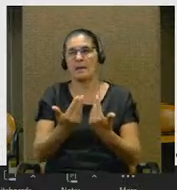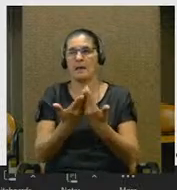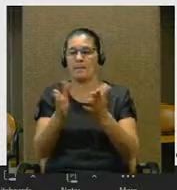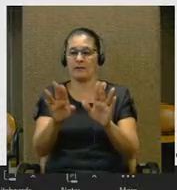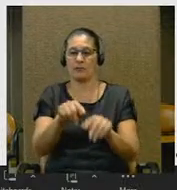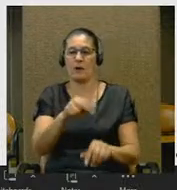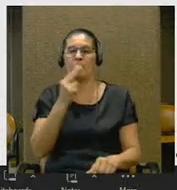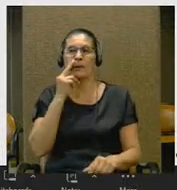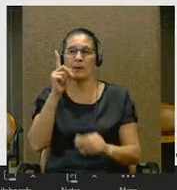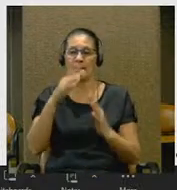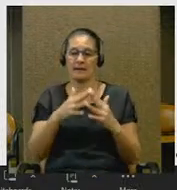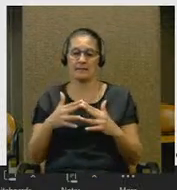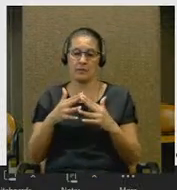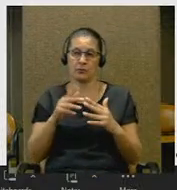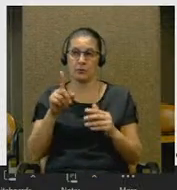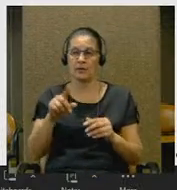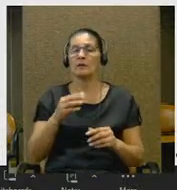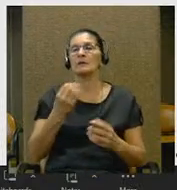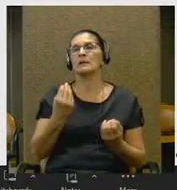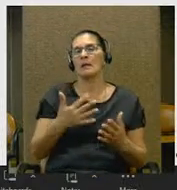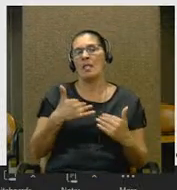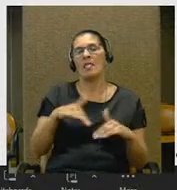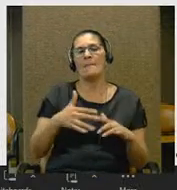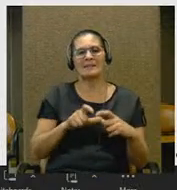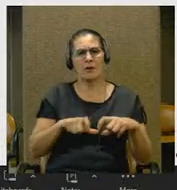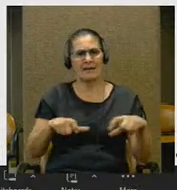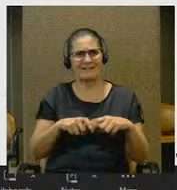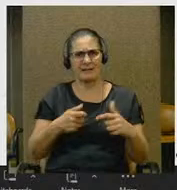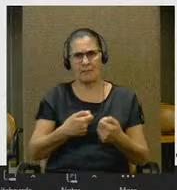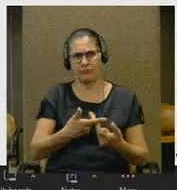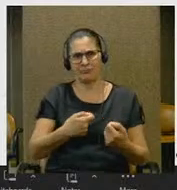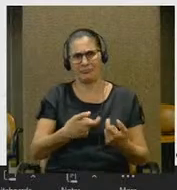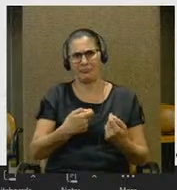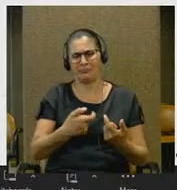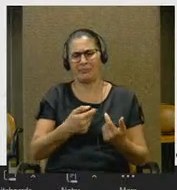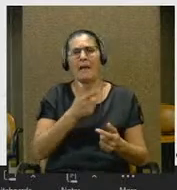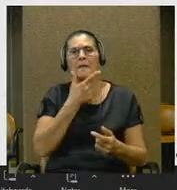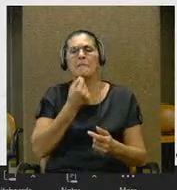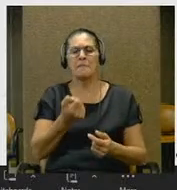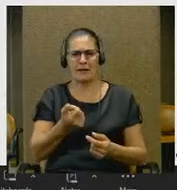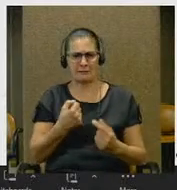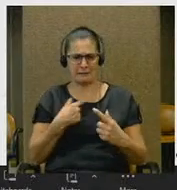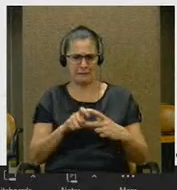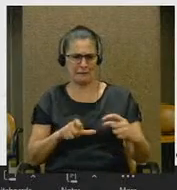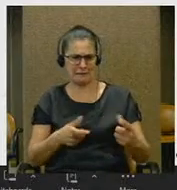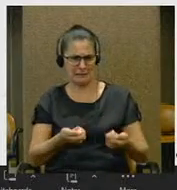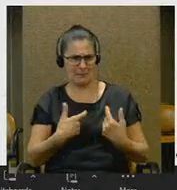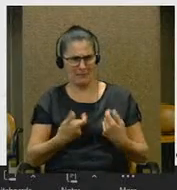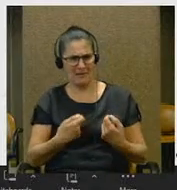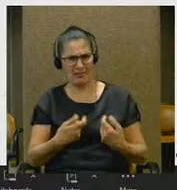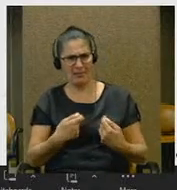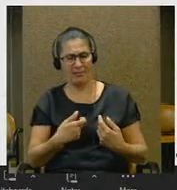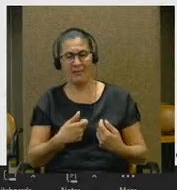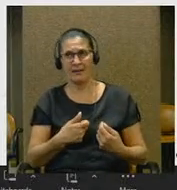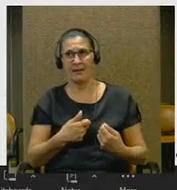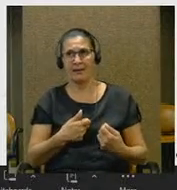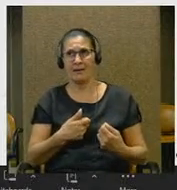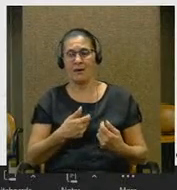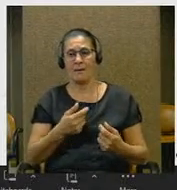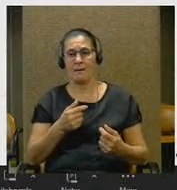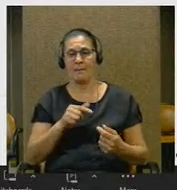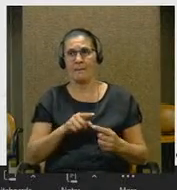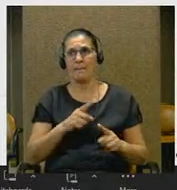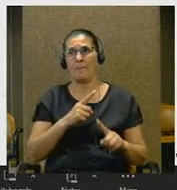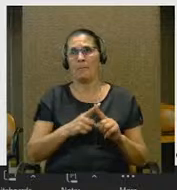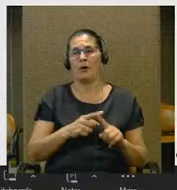and it was very easy to get access to OxyContin and some of these other prescription opioids. And that was a real problem for quite some